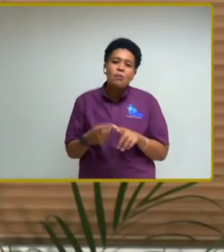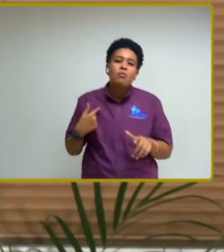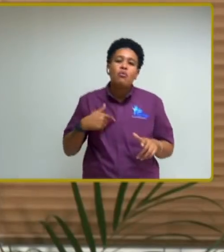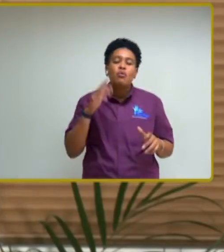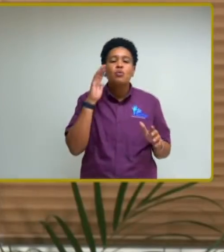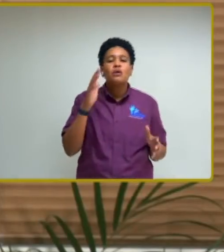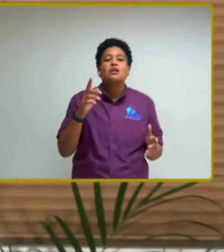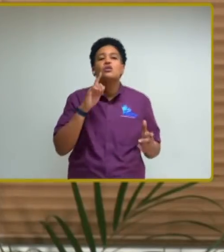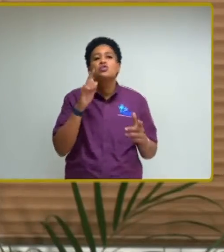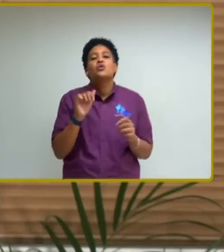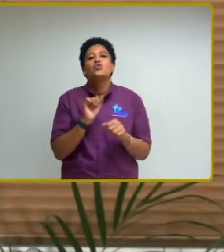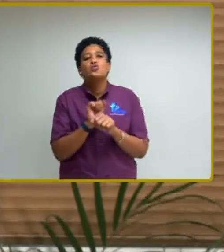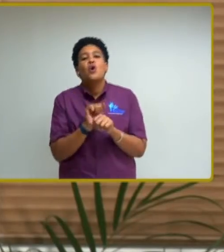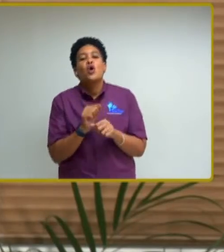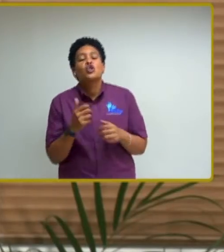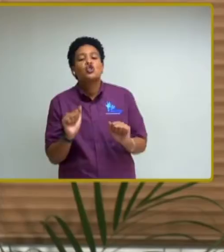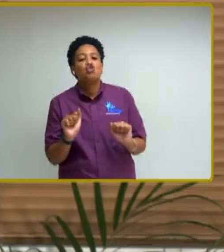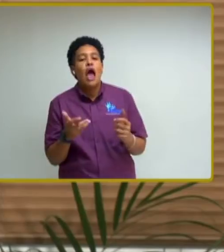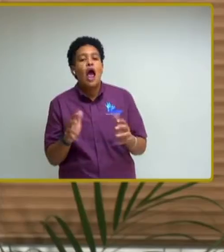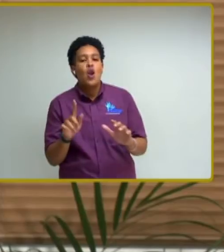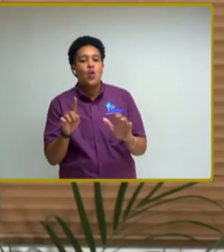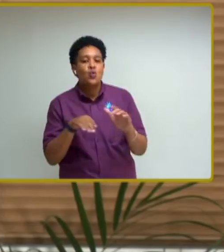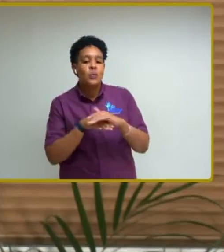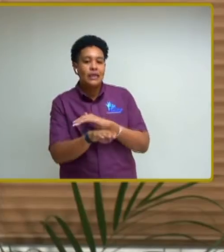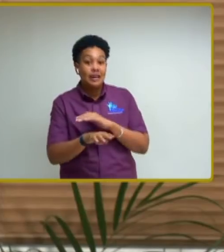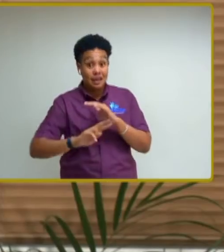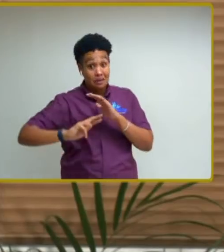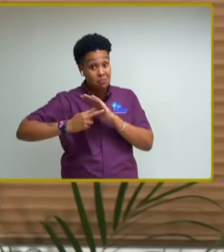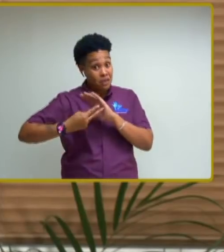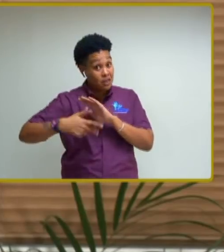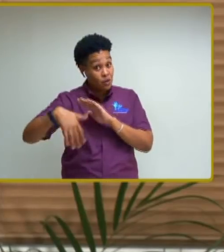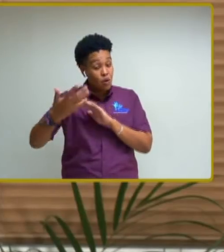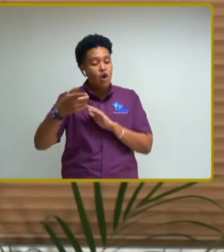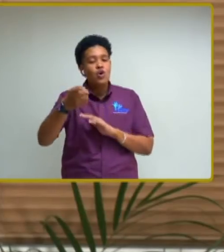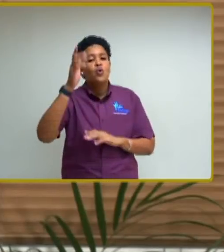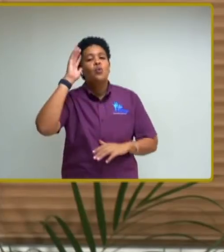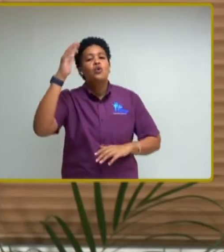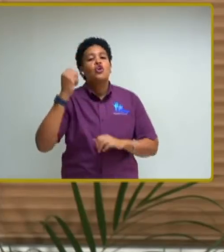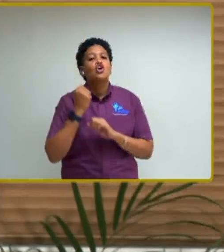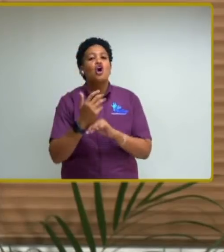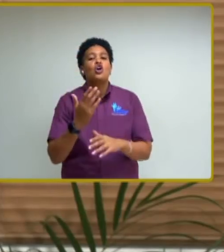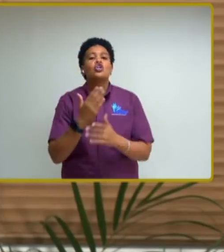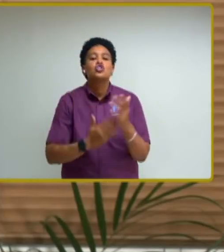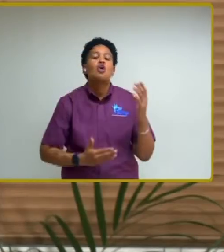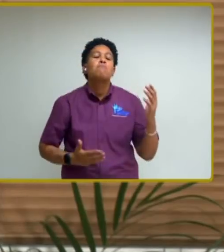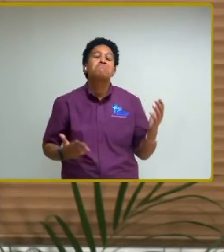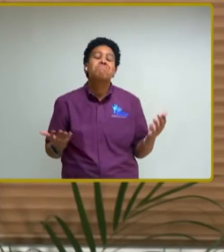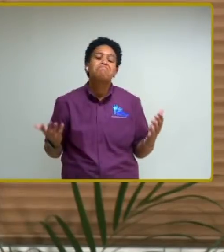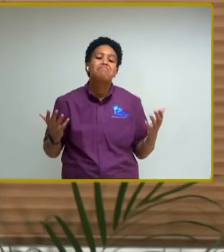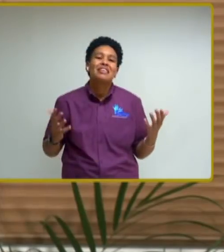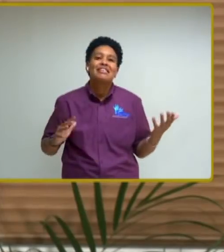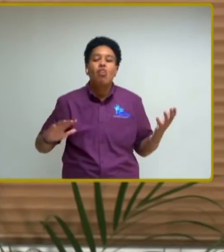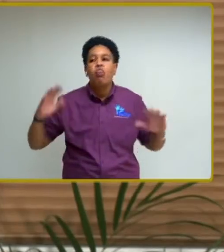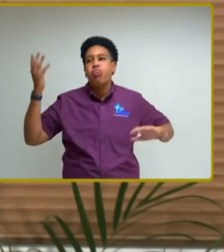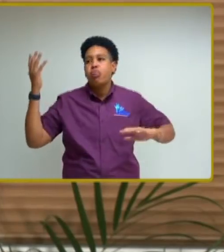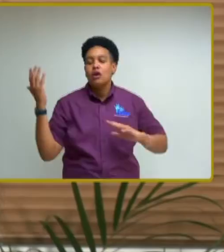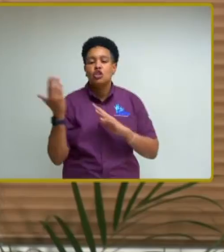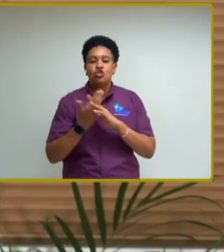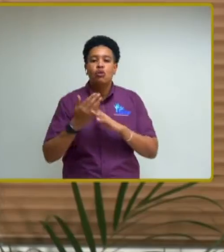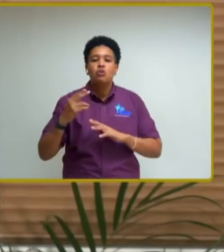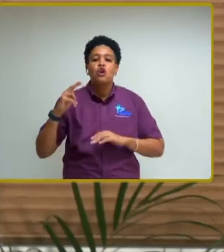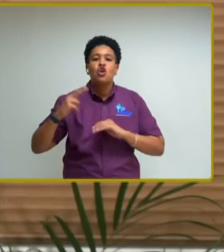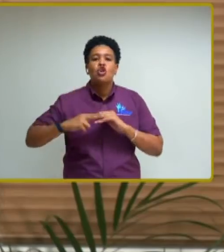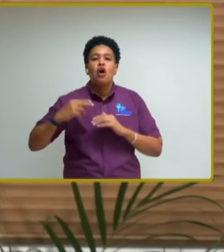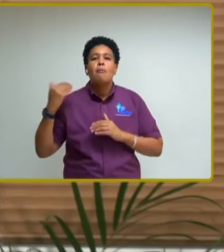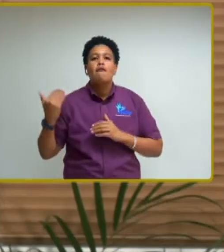will work to accommodate you. What it does mean, though, is that you would create some amount of disruption to the normal flow